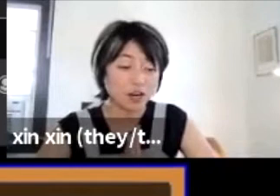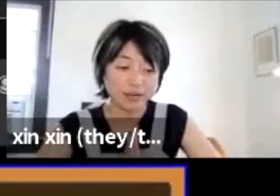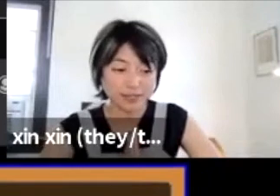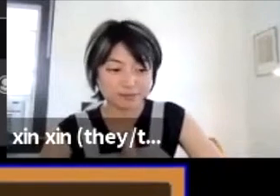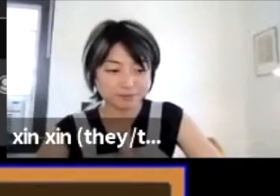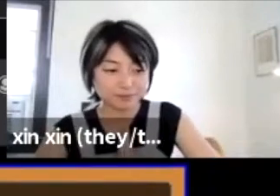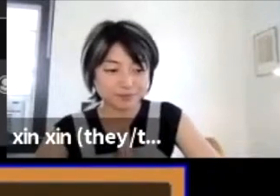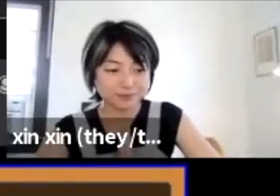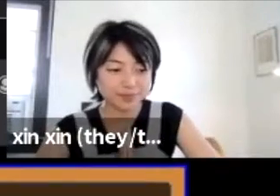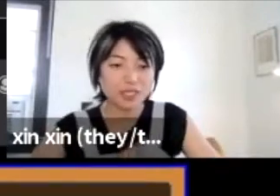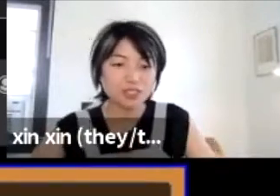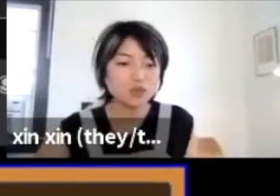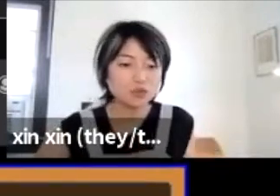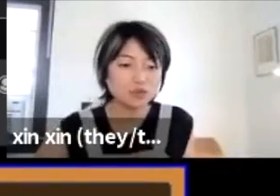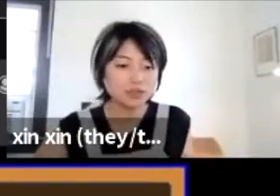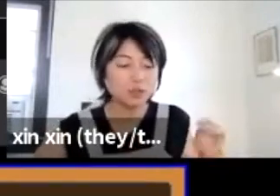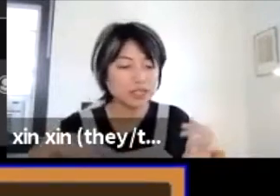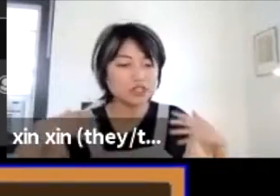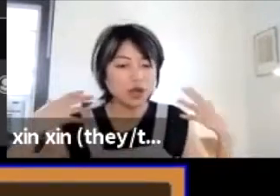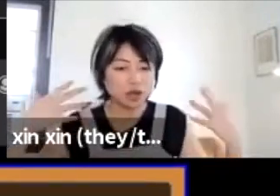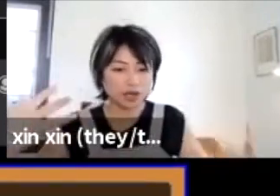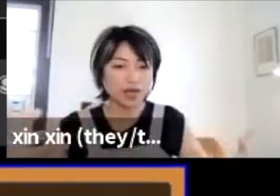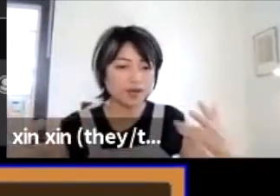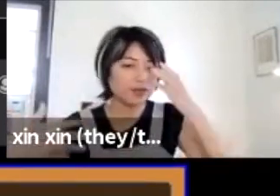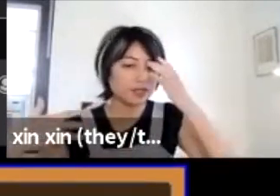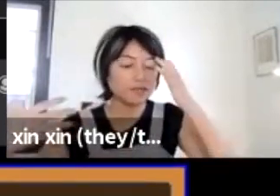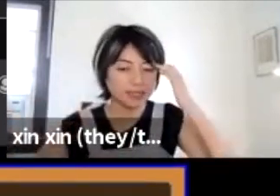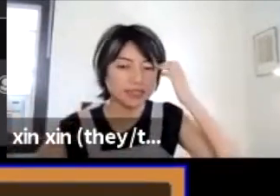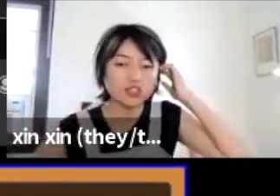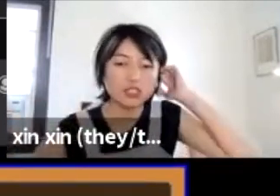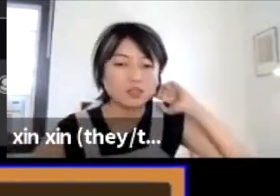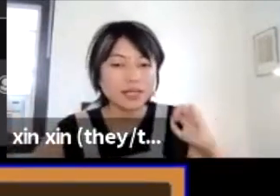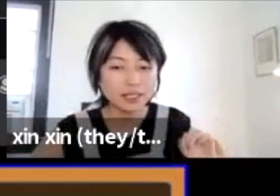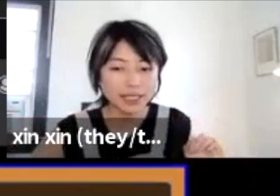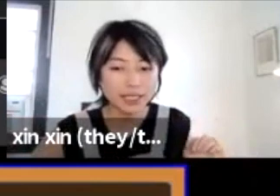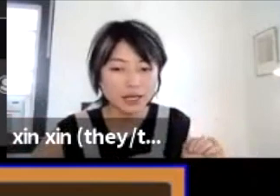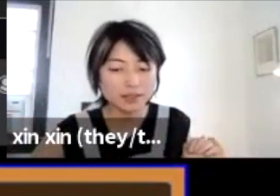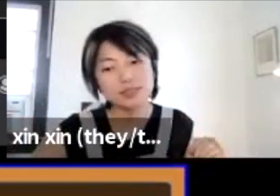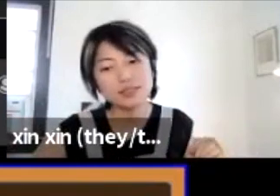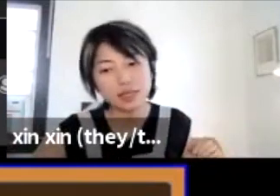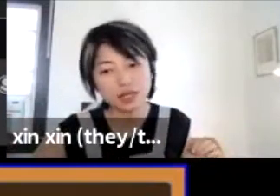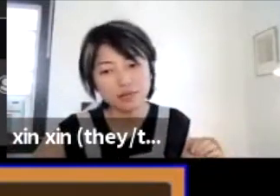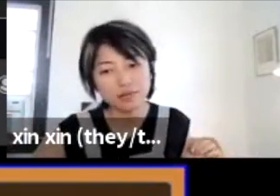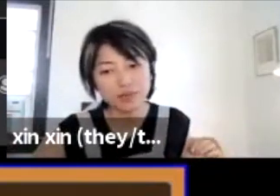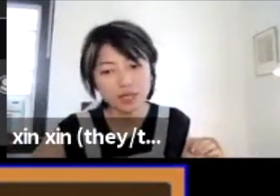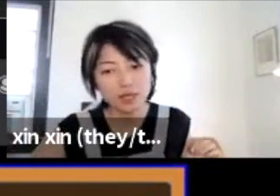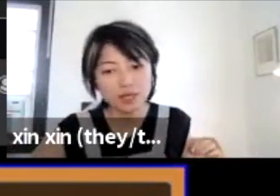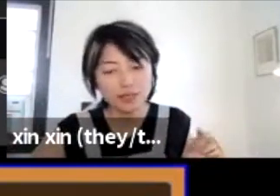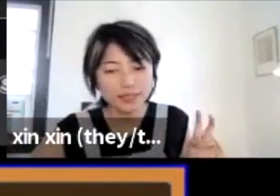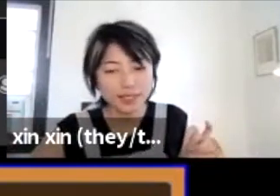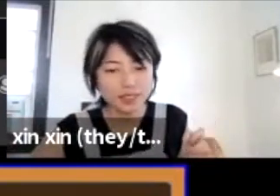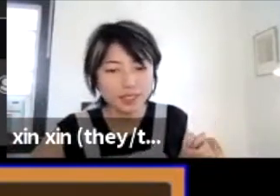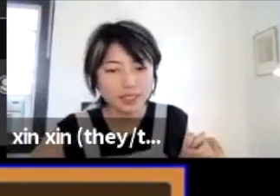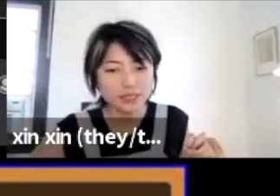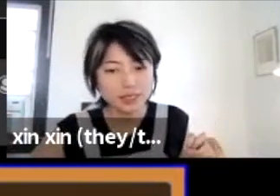is archiving. So the way to archive a message is by clicking on this